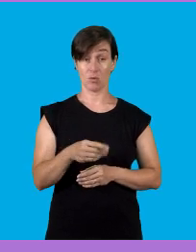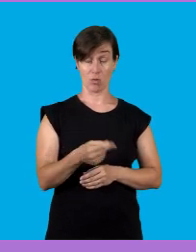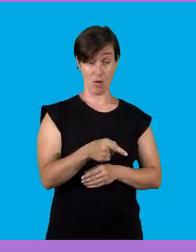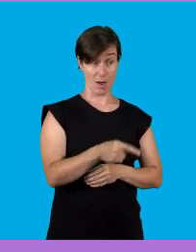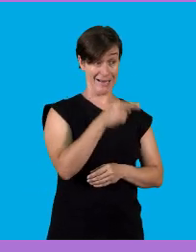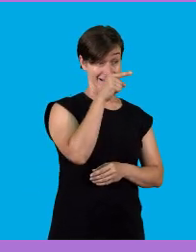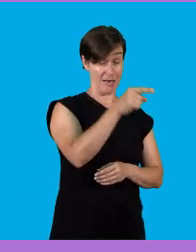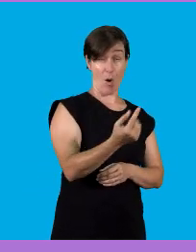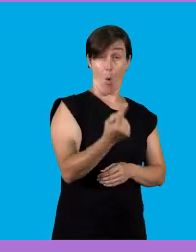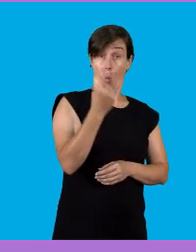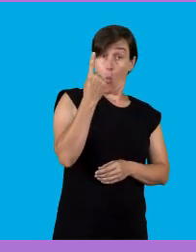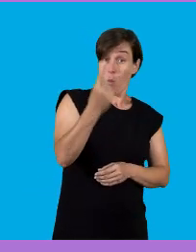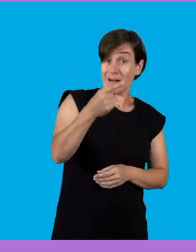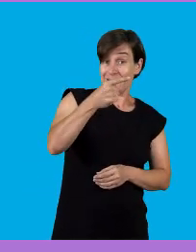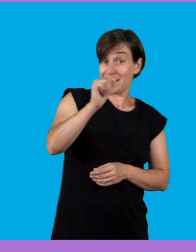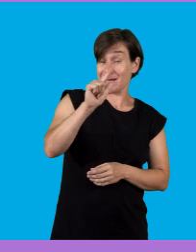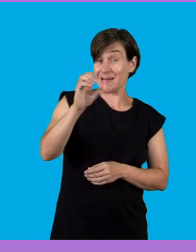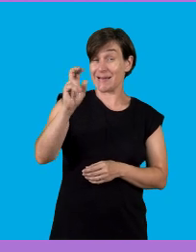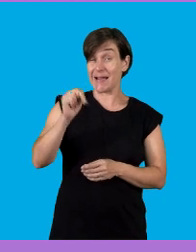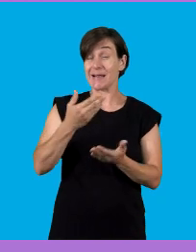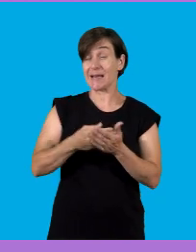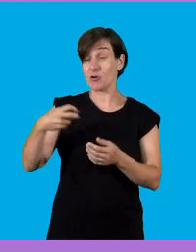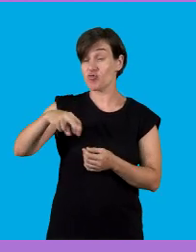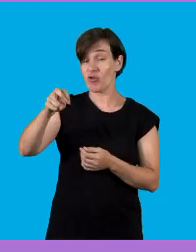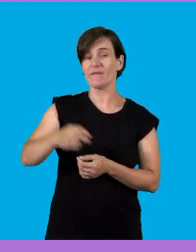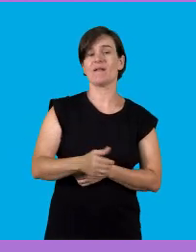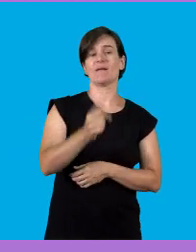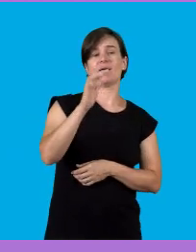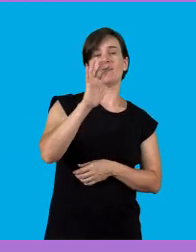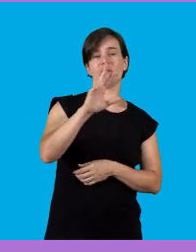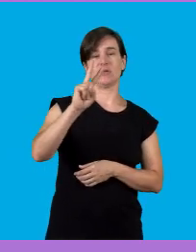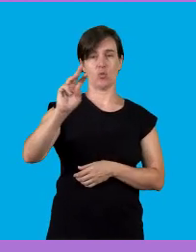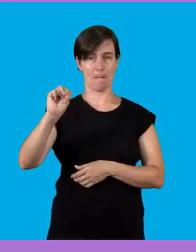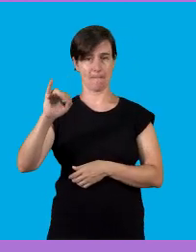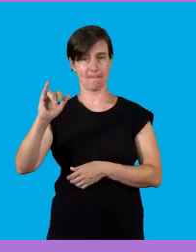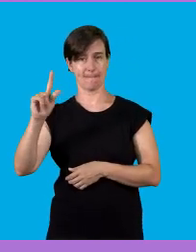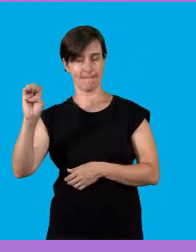he can cover 52 miles. So therefore, I'll take the 10 gallons